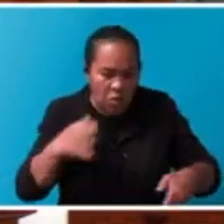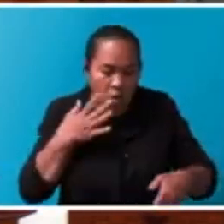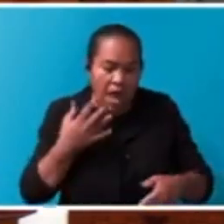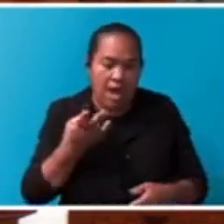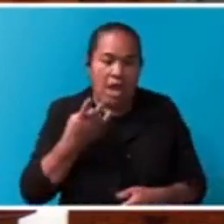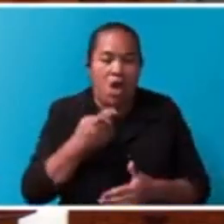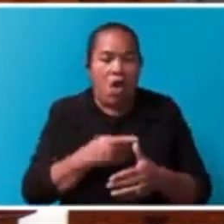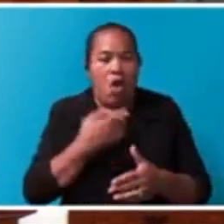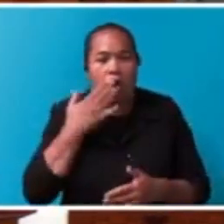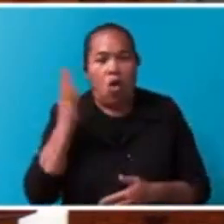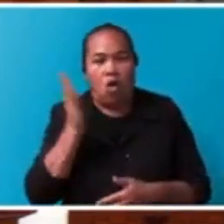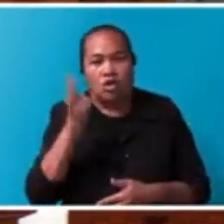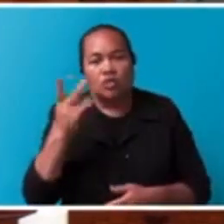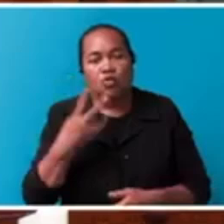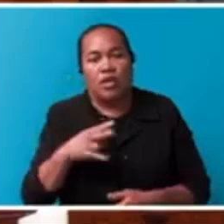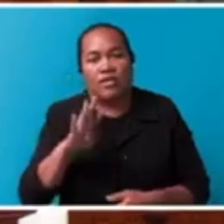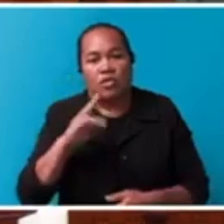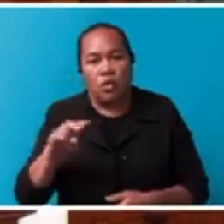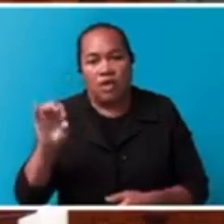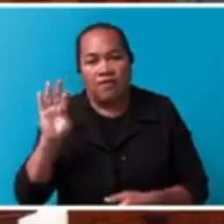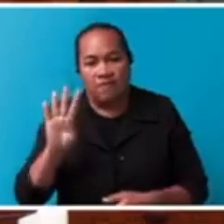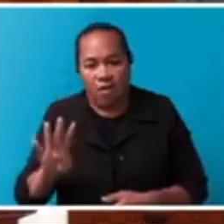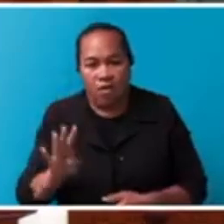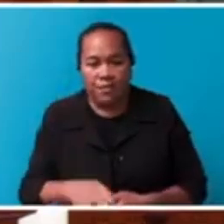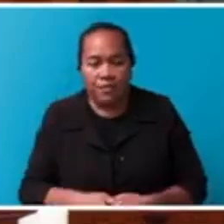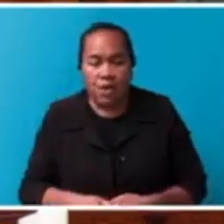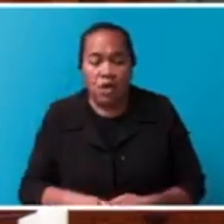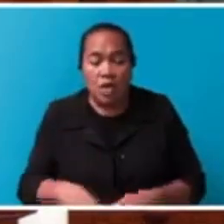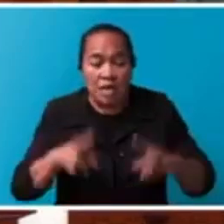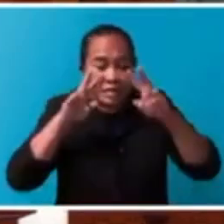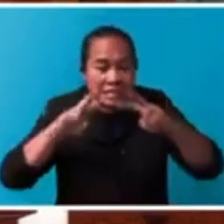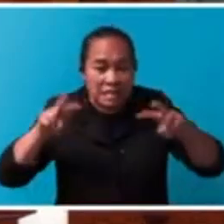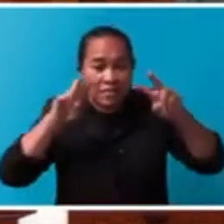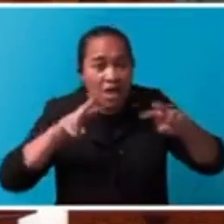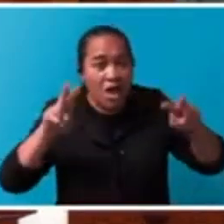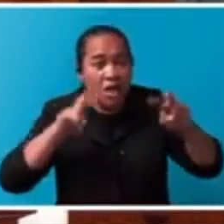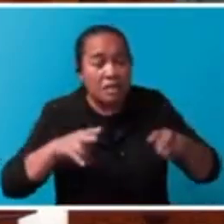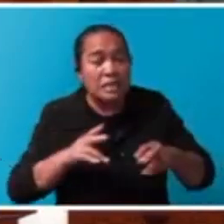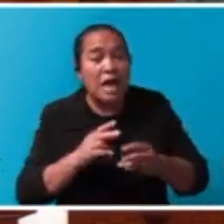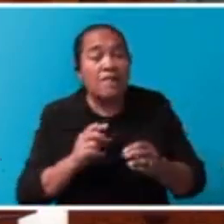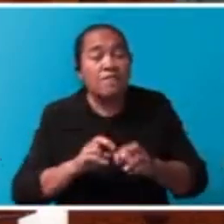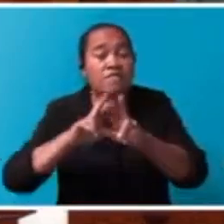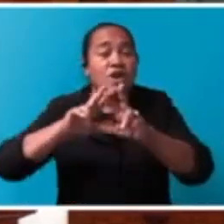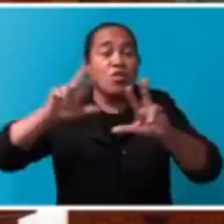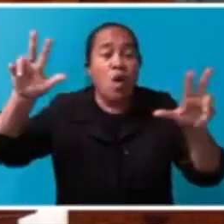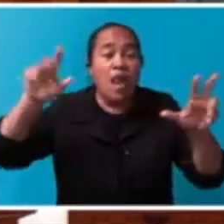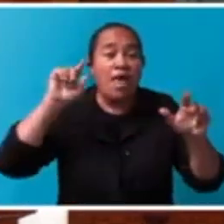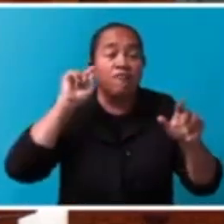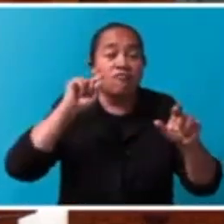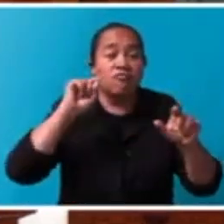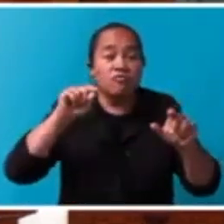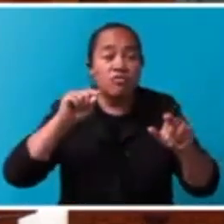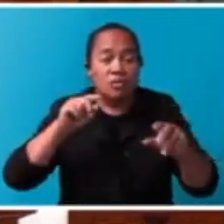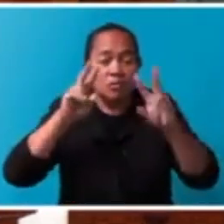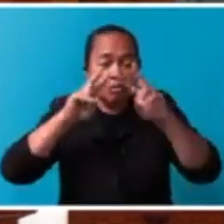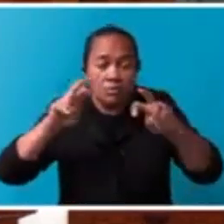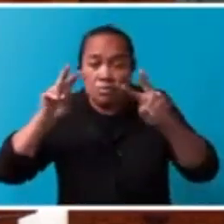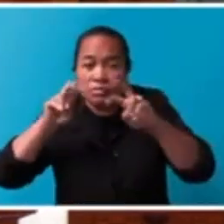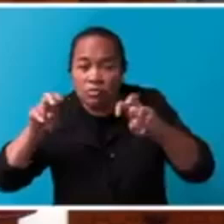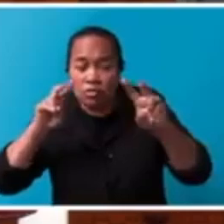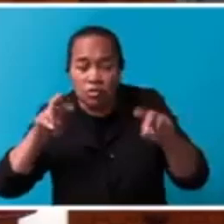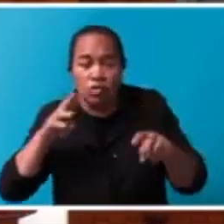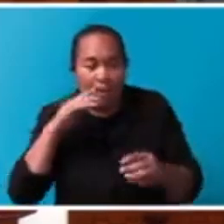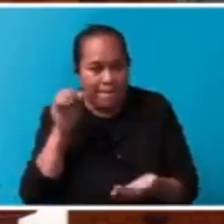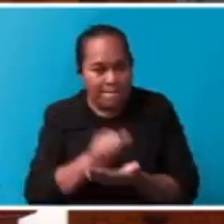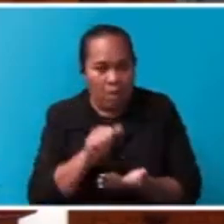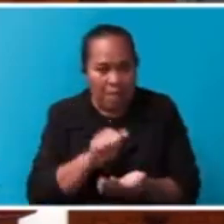2024. The survey of mahogany leaves in Vanuatu will lead a proper registration and certification of